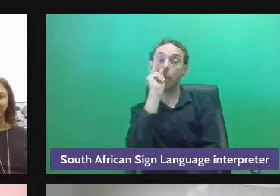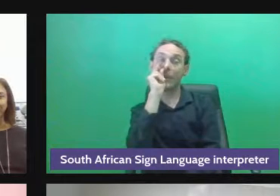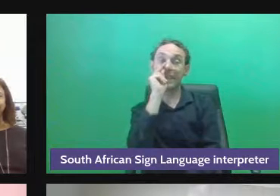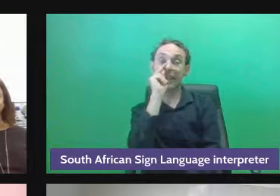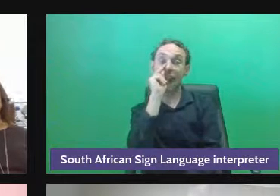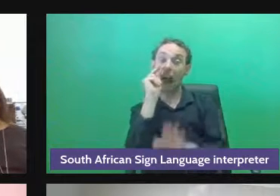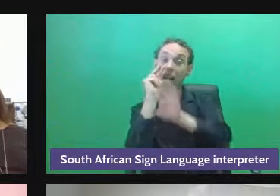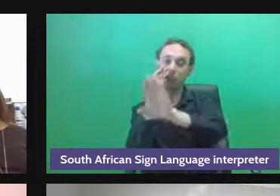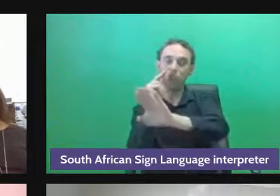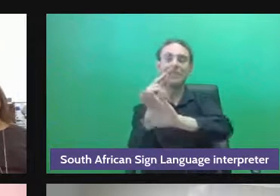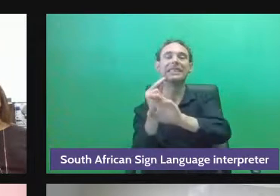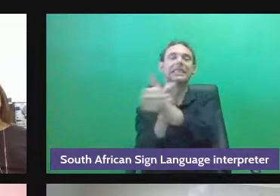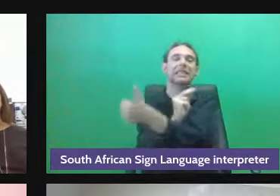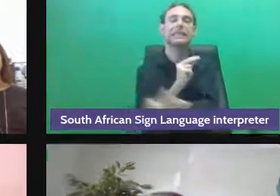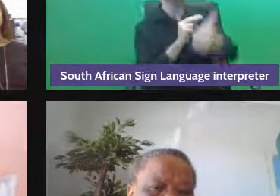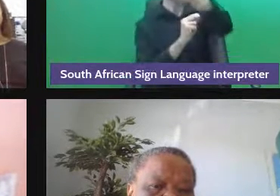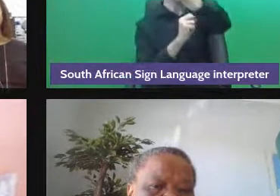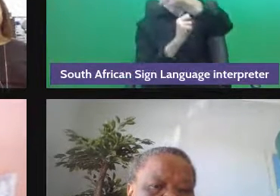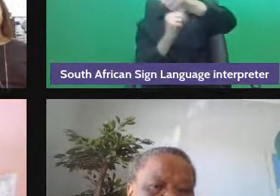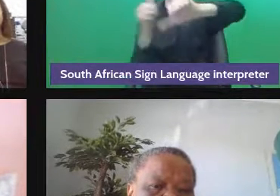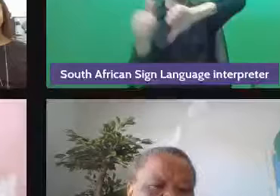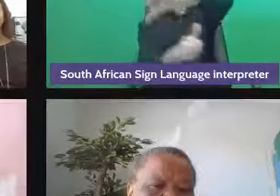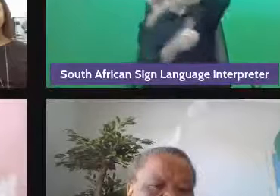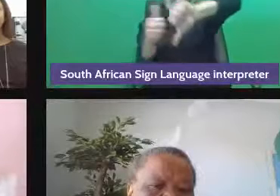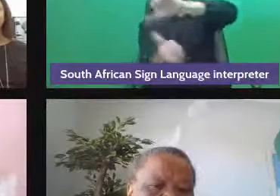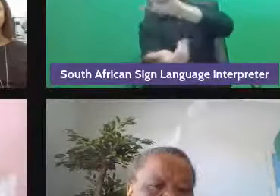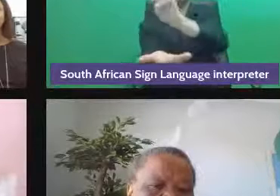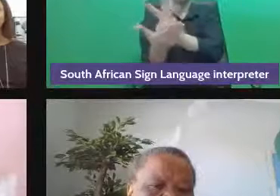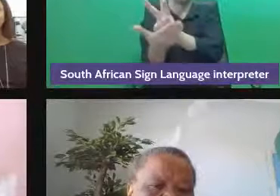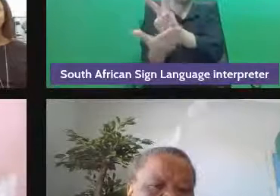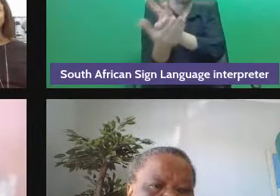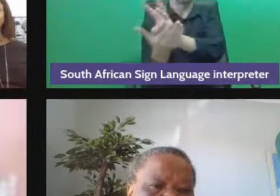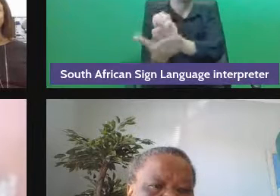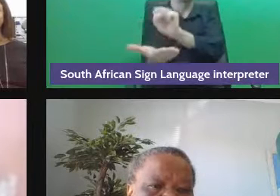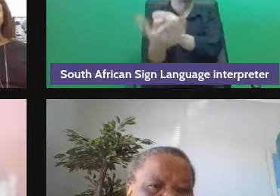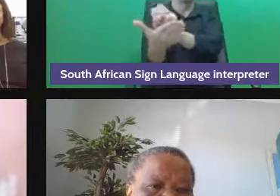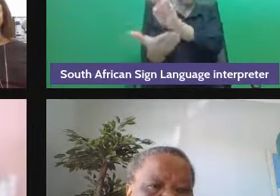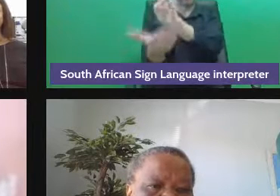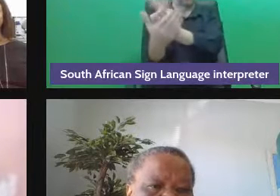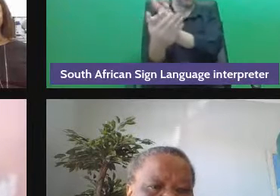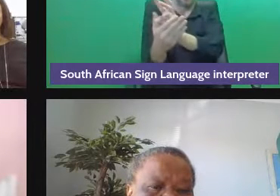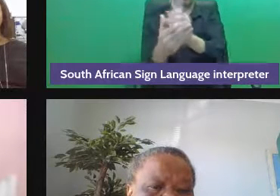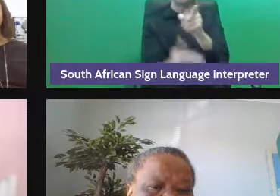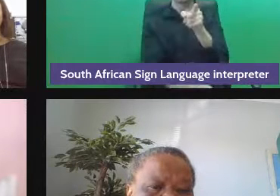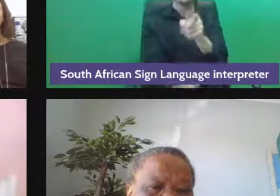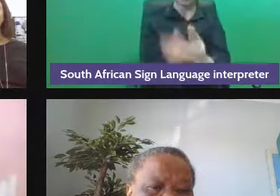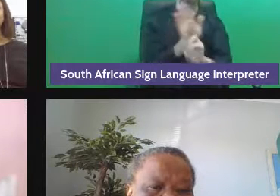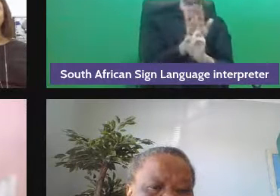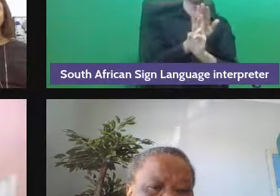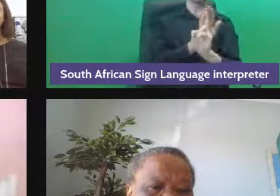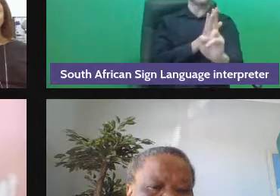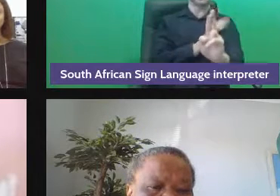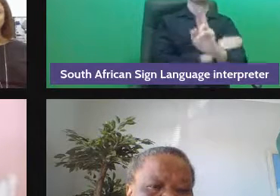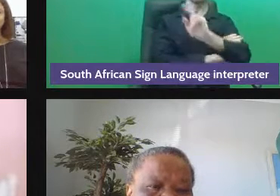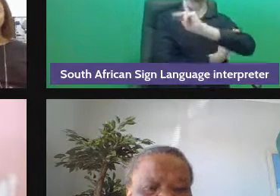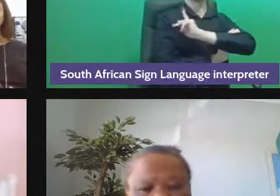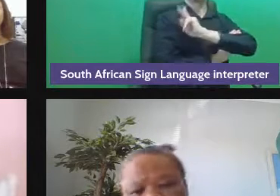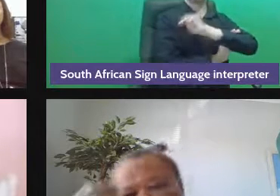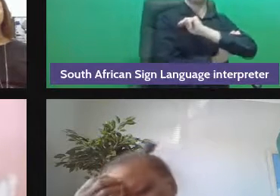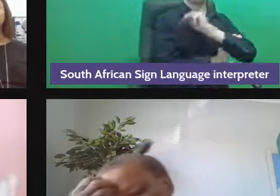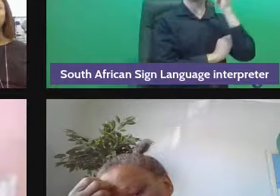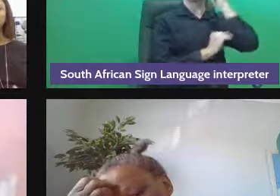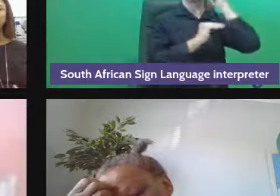senior social worker for the organization. And they will be representing KZNDA, which is